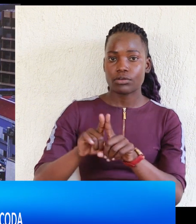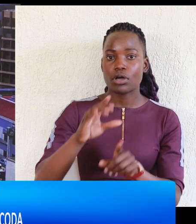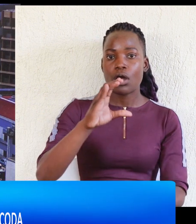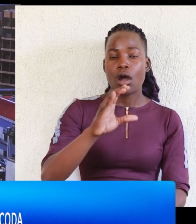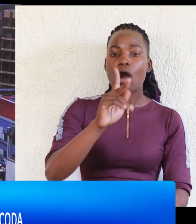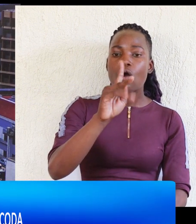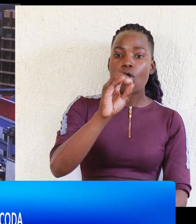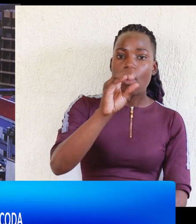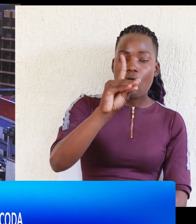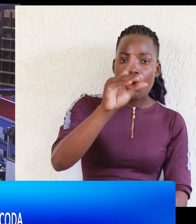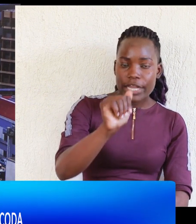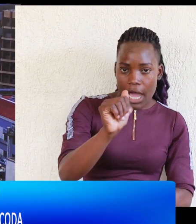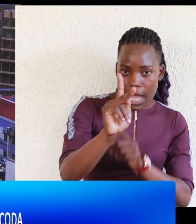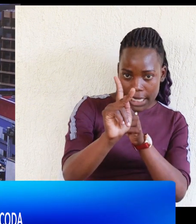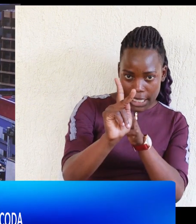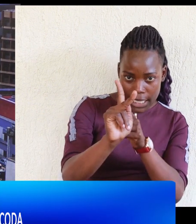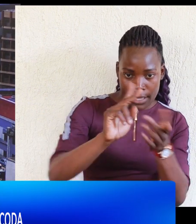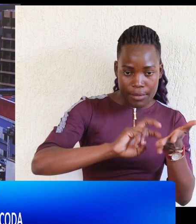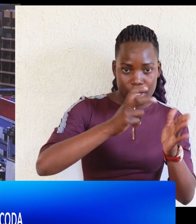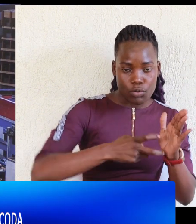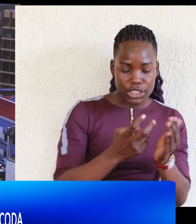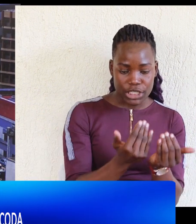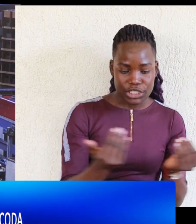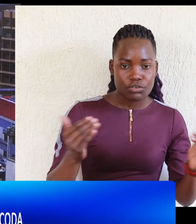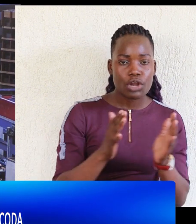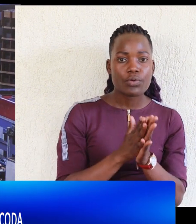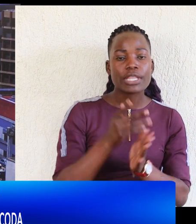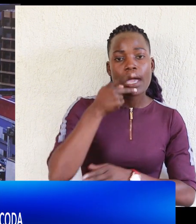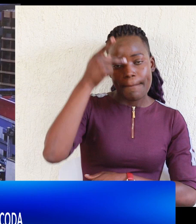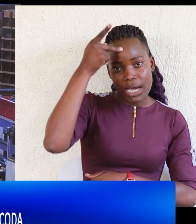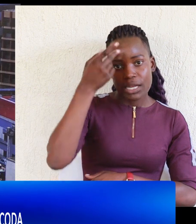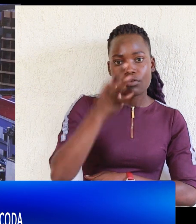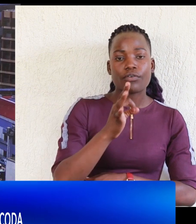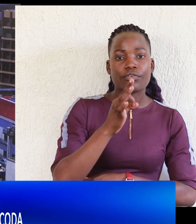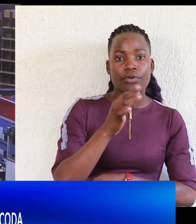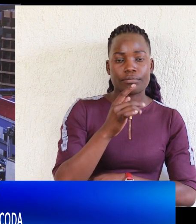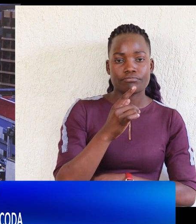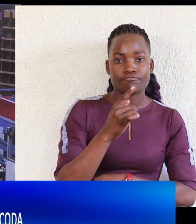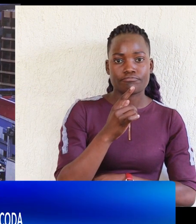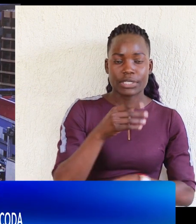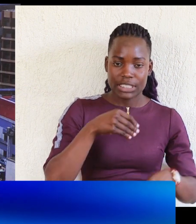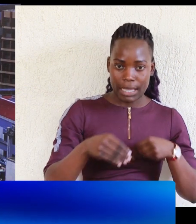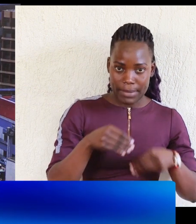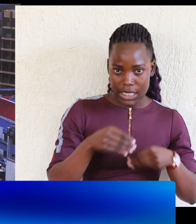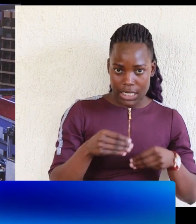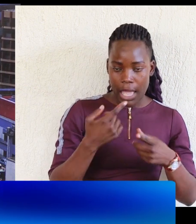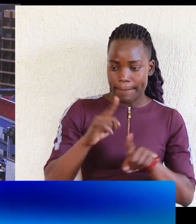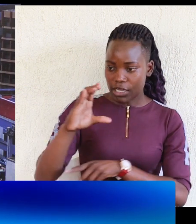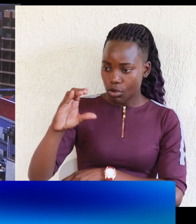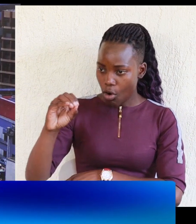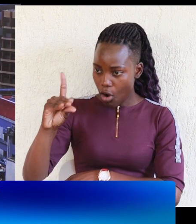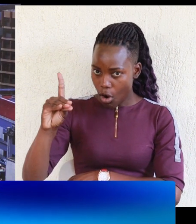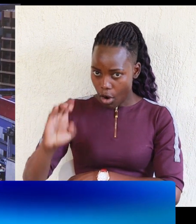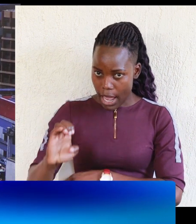CODA for K. And basically, we just came up to share our experiences, because it's not easy being raised up by a parent who has